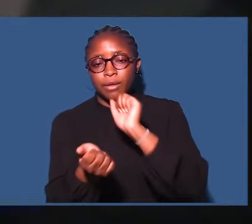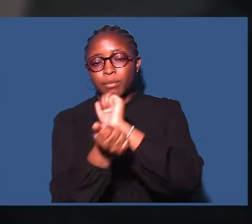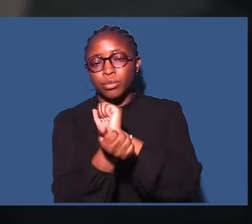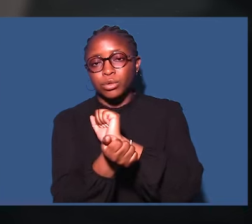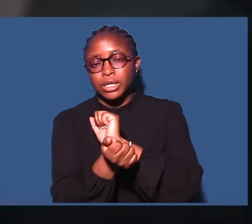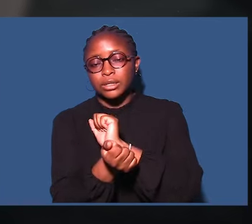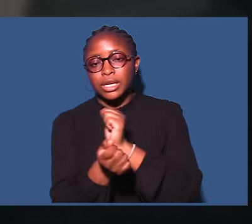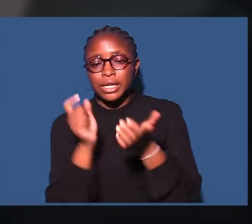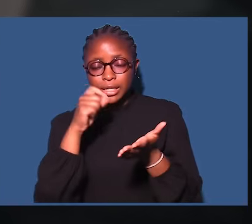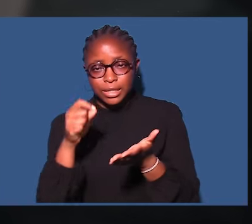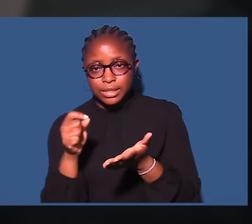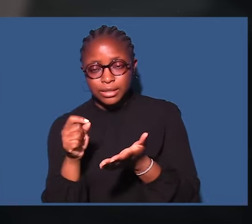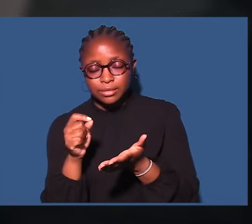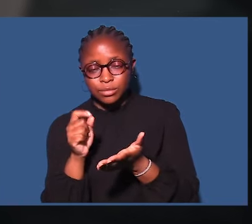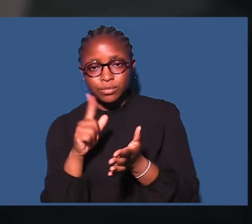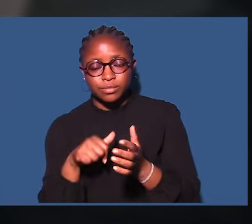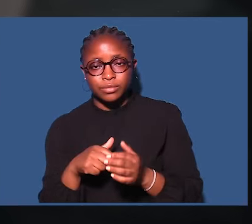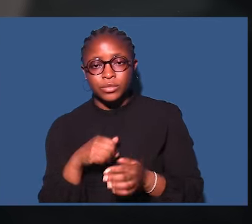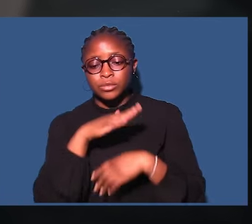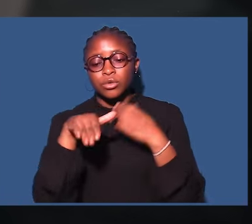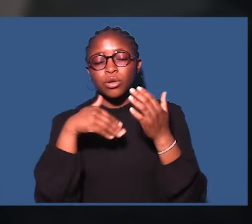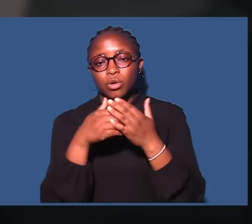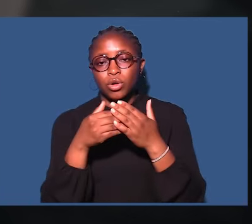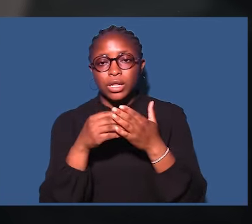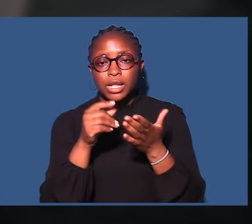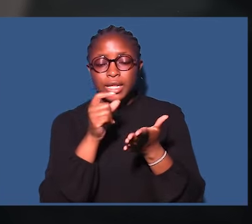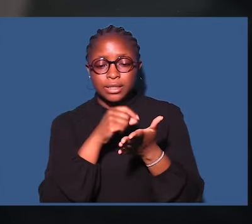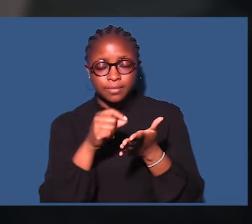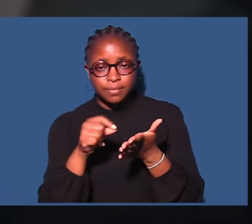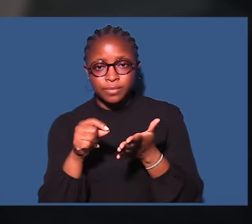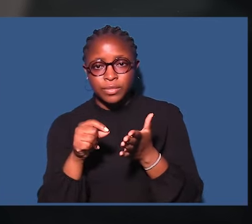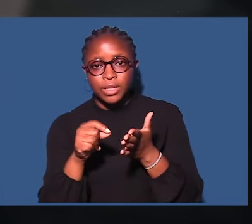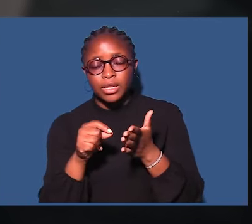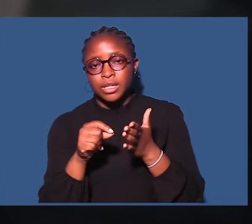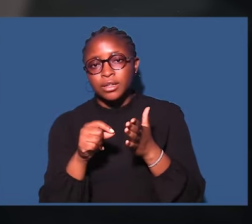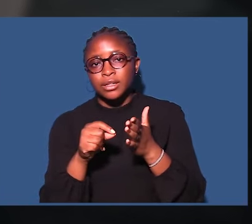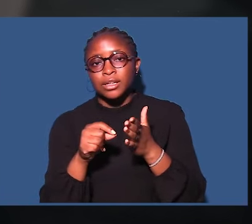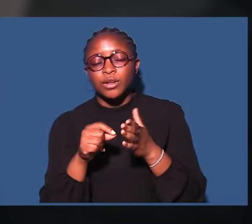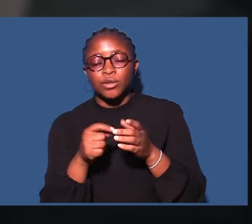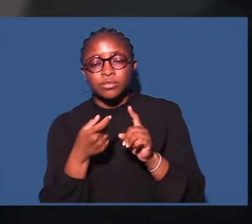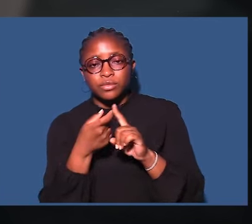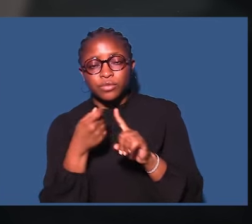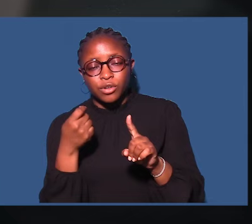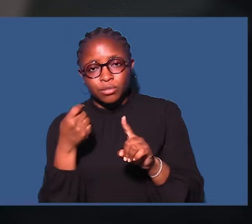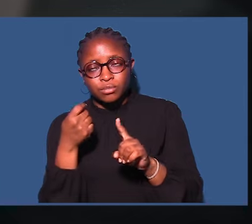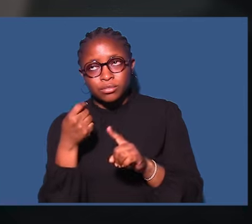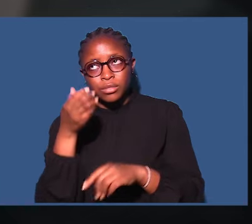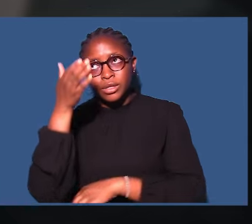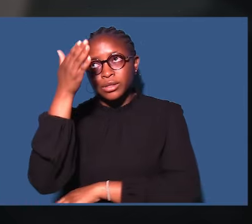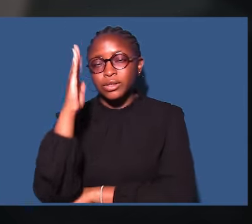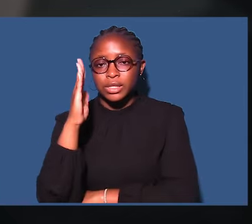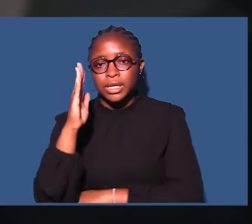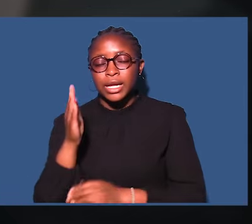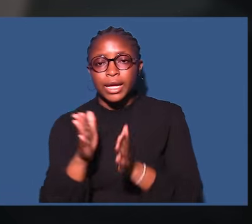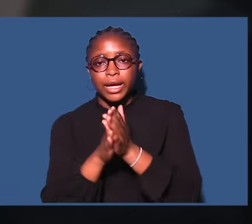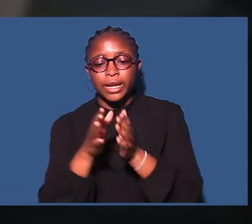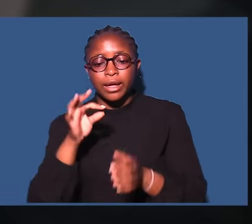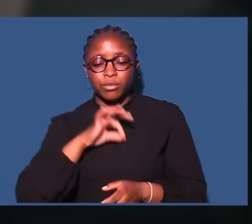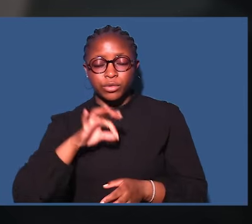written, all scripture is inspired by God and is profitable